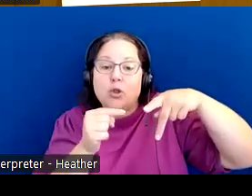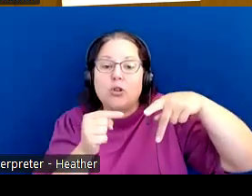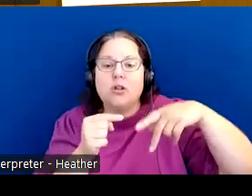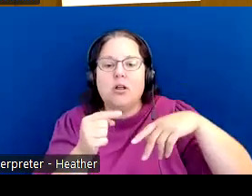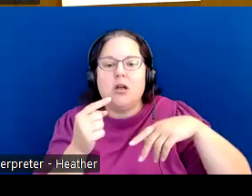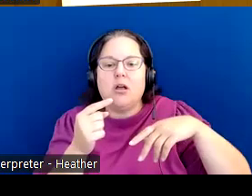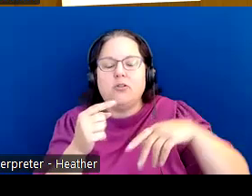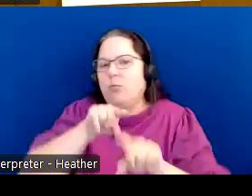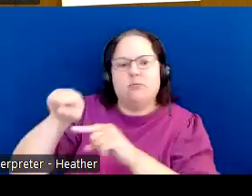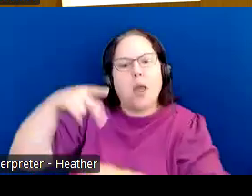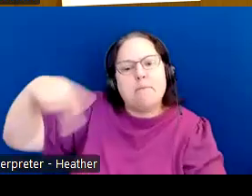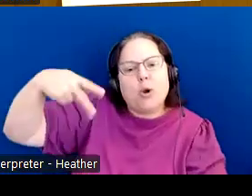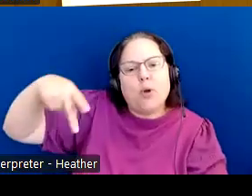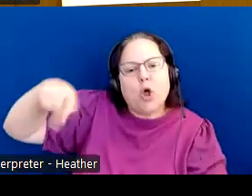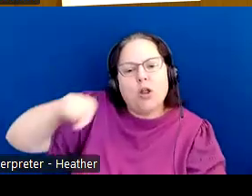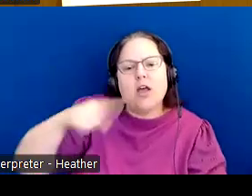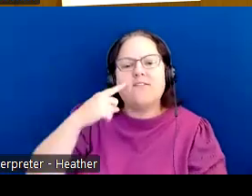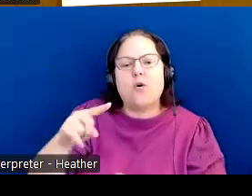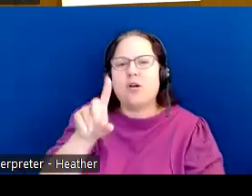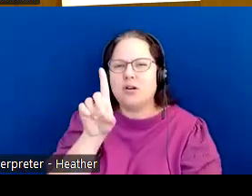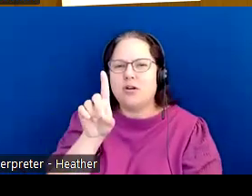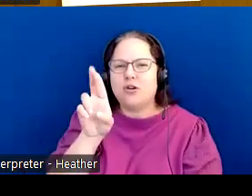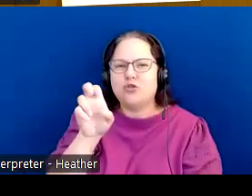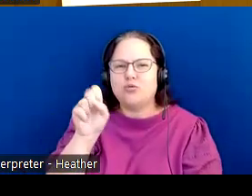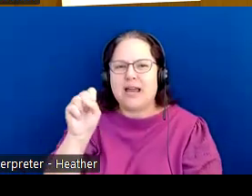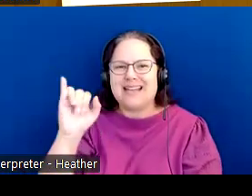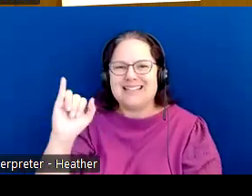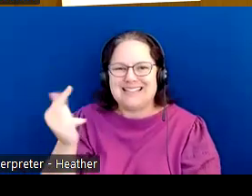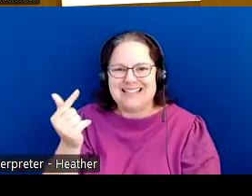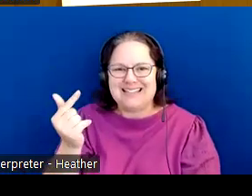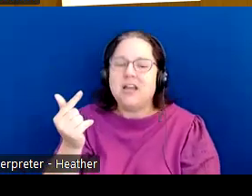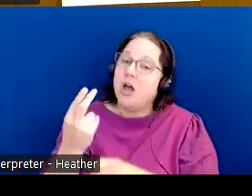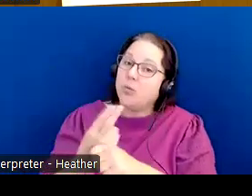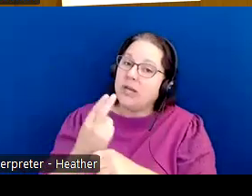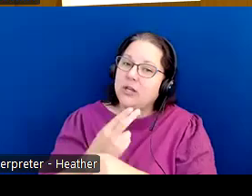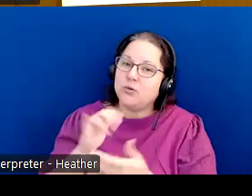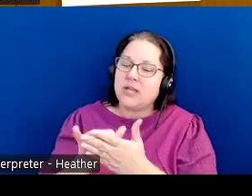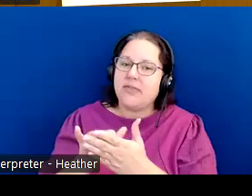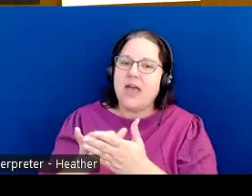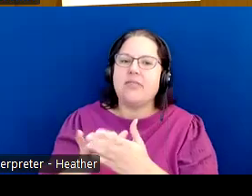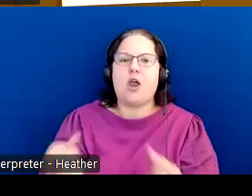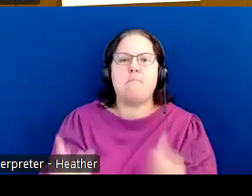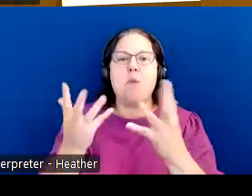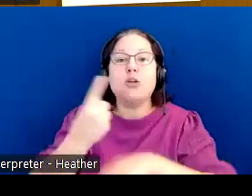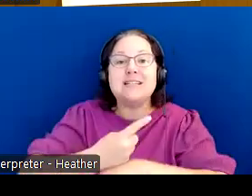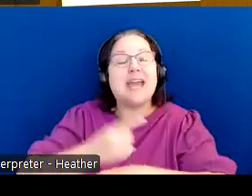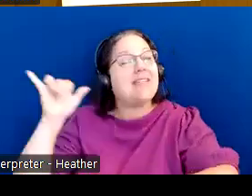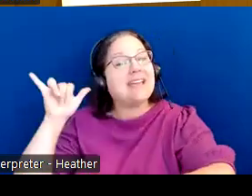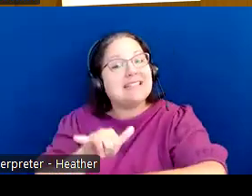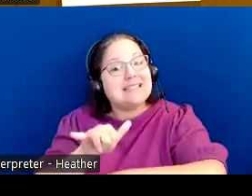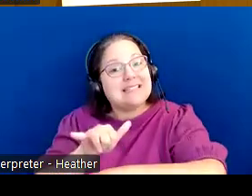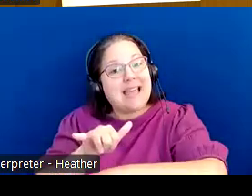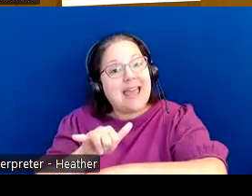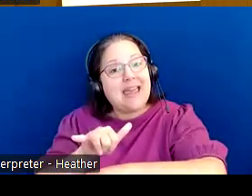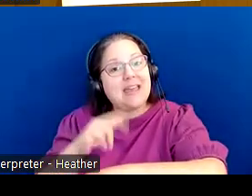changes. We are using dressings now that are multi-day dressings that can stay on, for